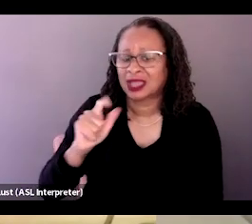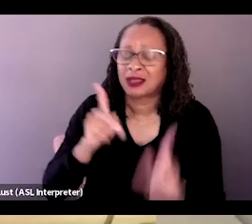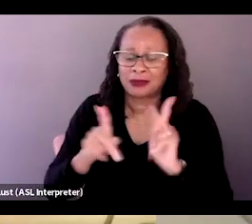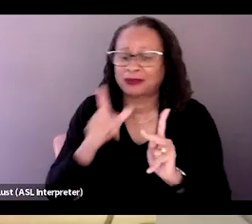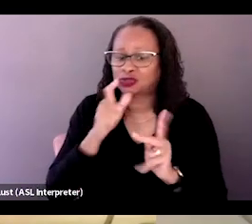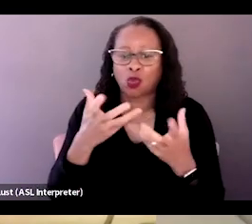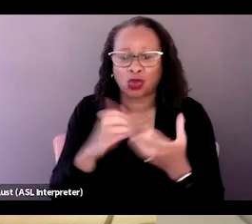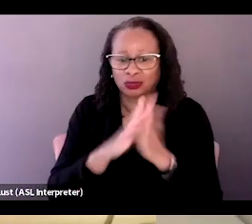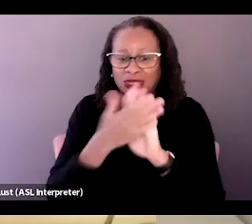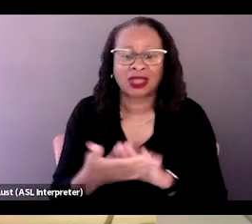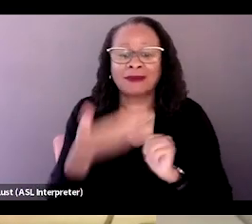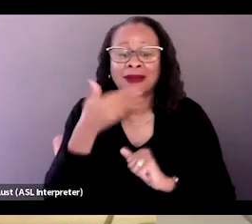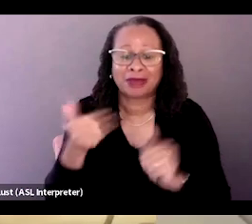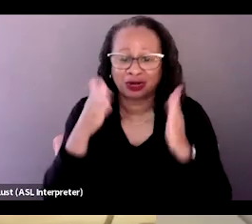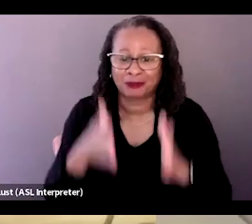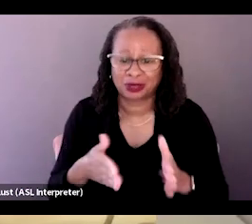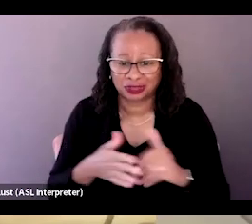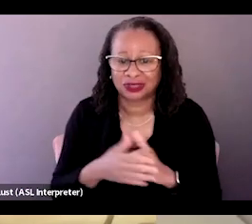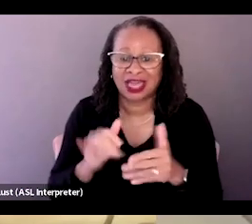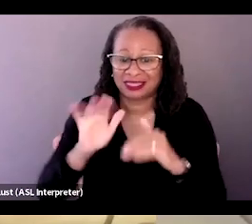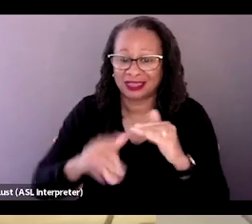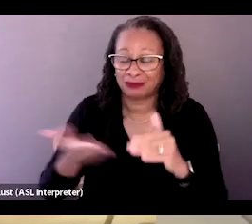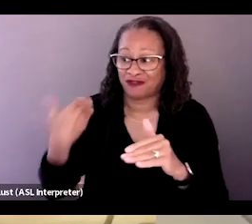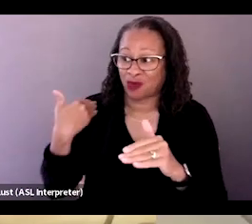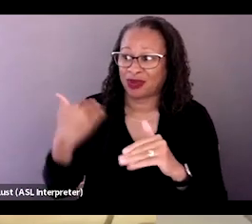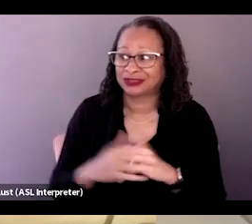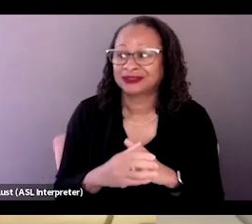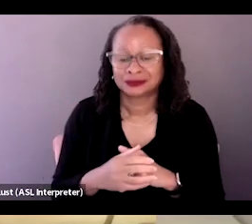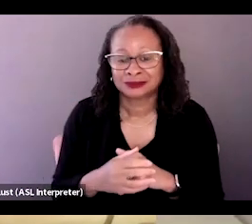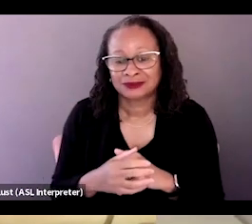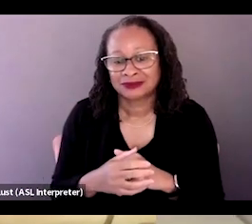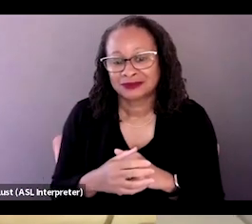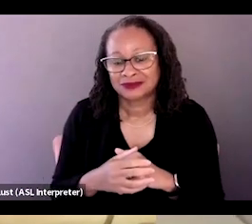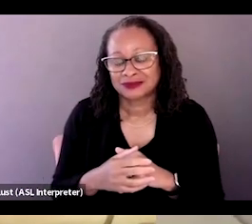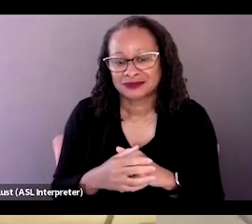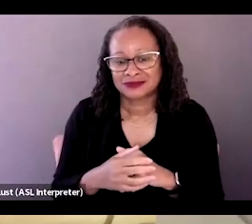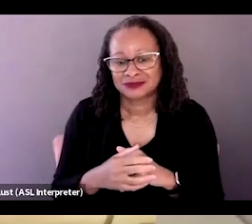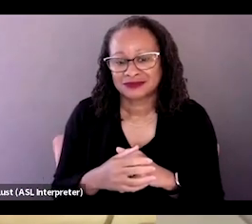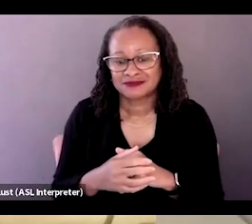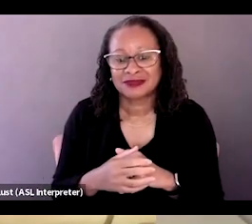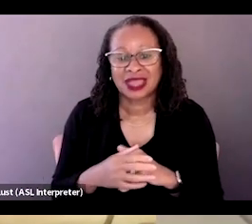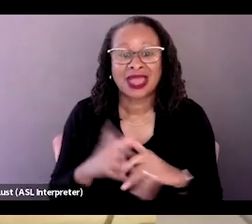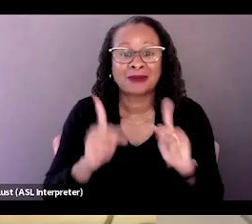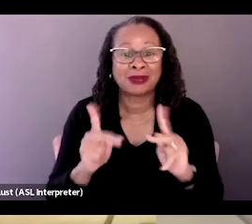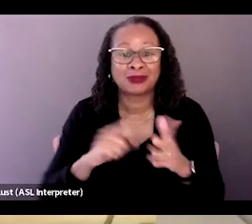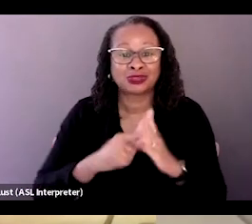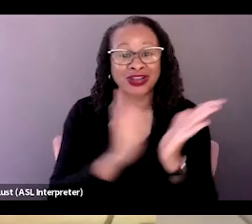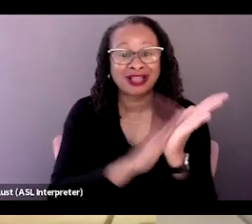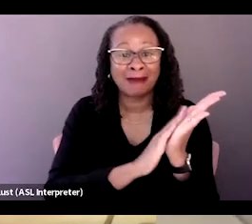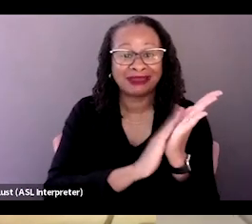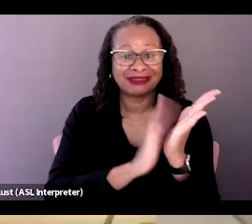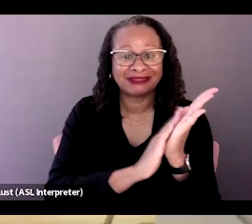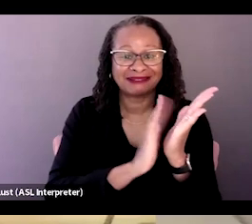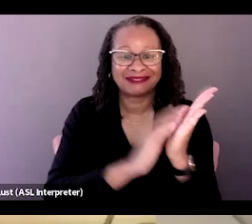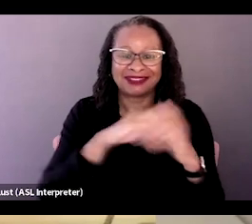become a better person than you were before. Hmm. And they started to clap. Oh, Uh, wow.